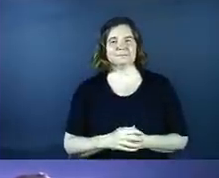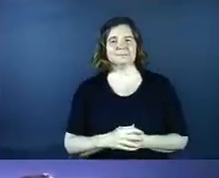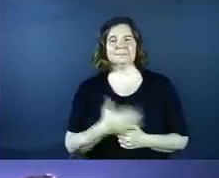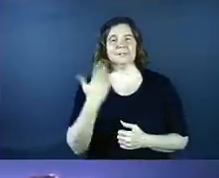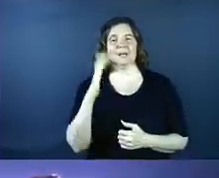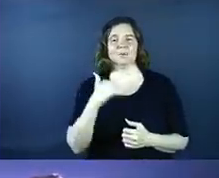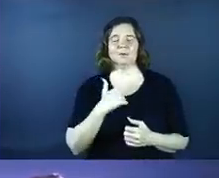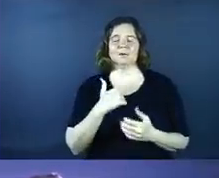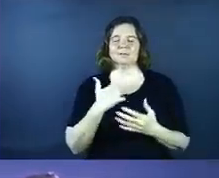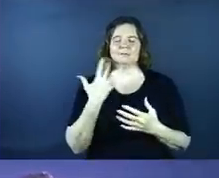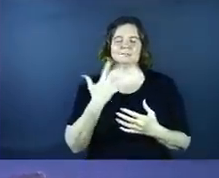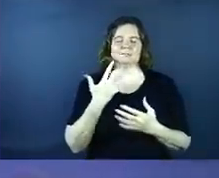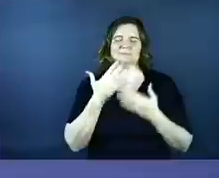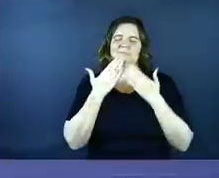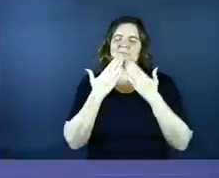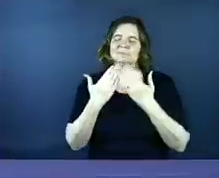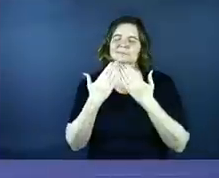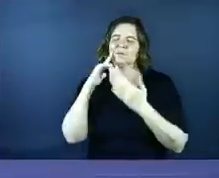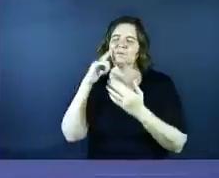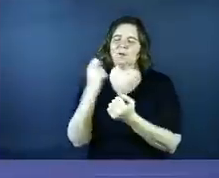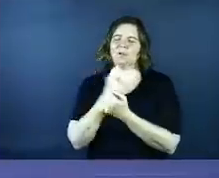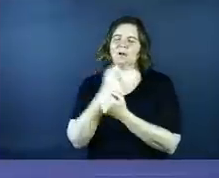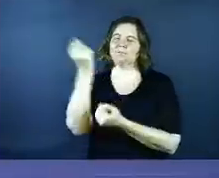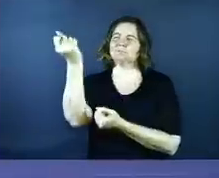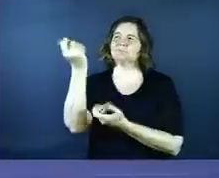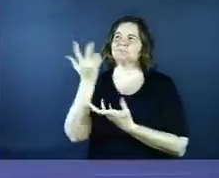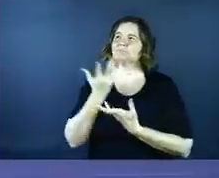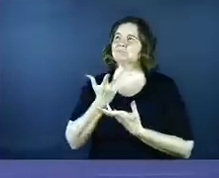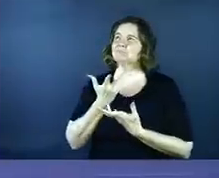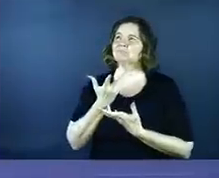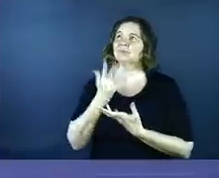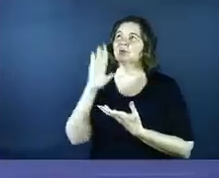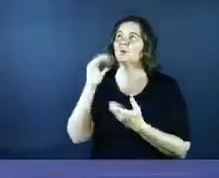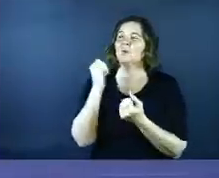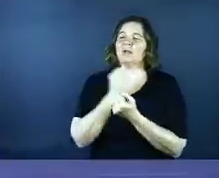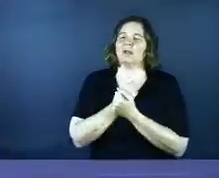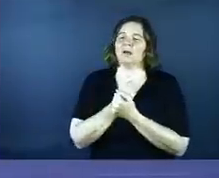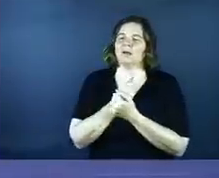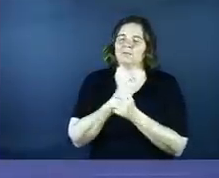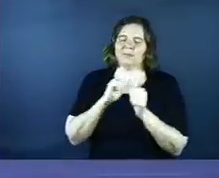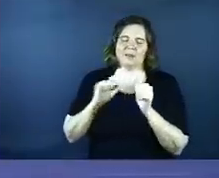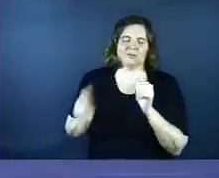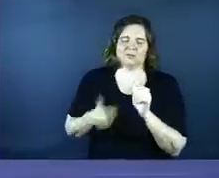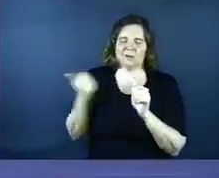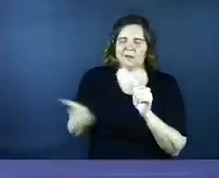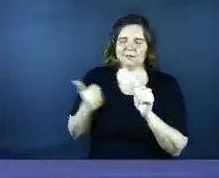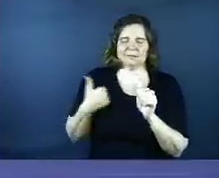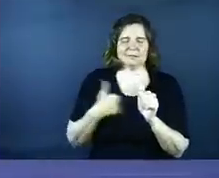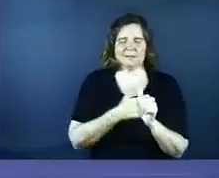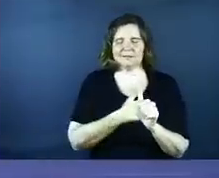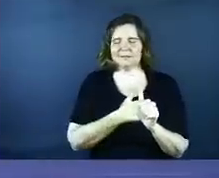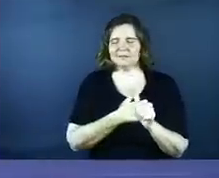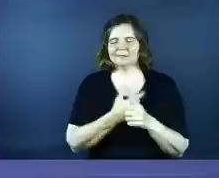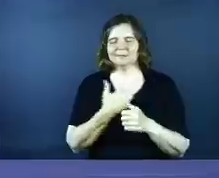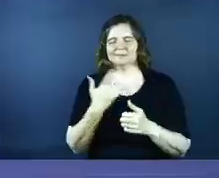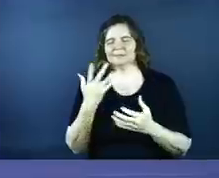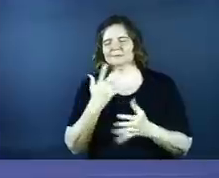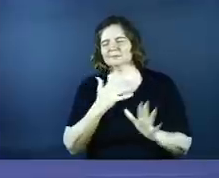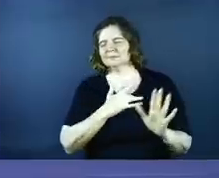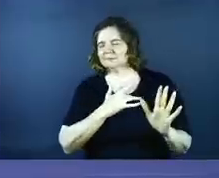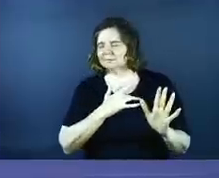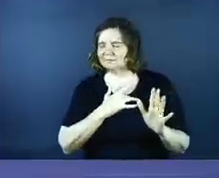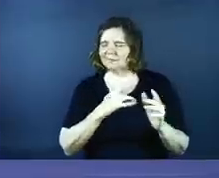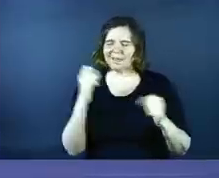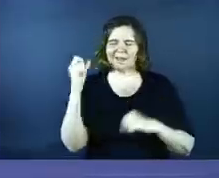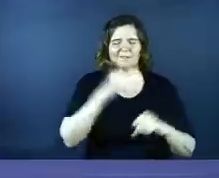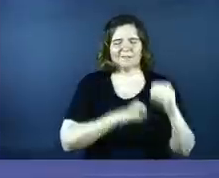God, we are so grateful for your love. Your love that chases us down, that